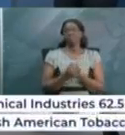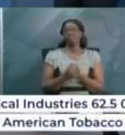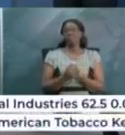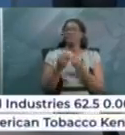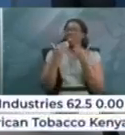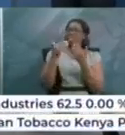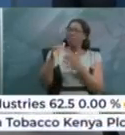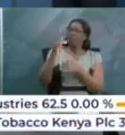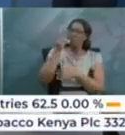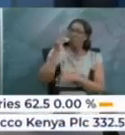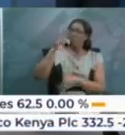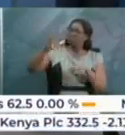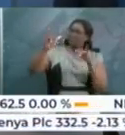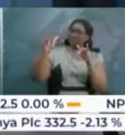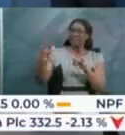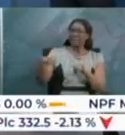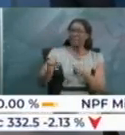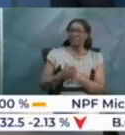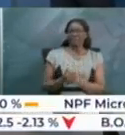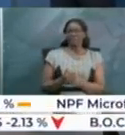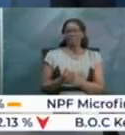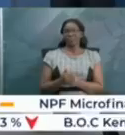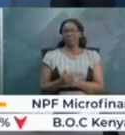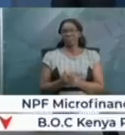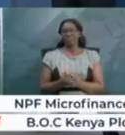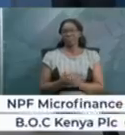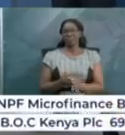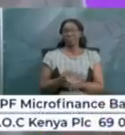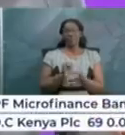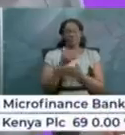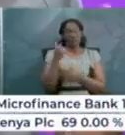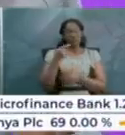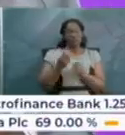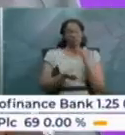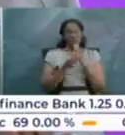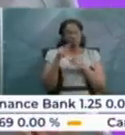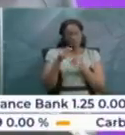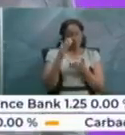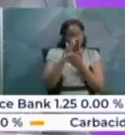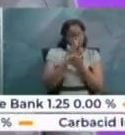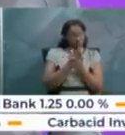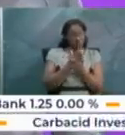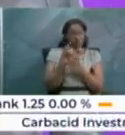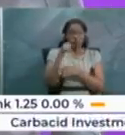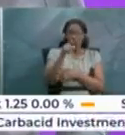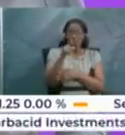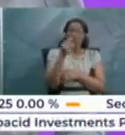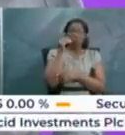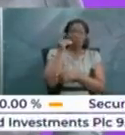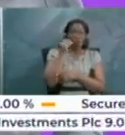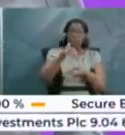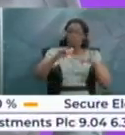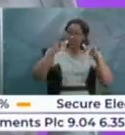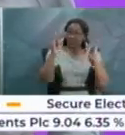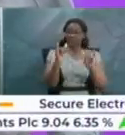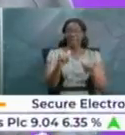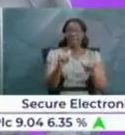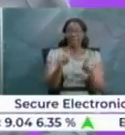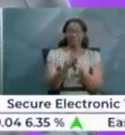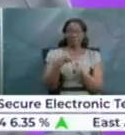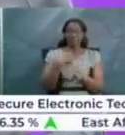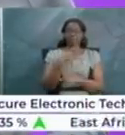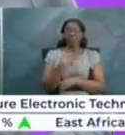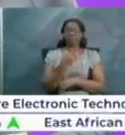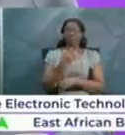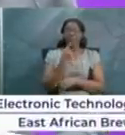you. That's what I wanted to say. Stay at home. Stay at home. That's why we are doing SOKO. That's why we're doing this show for you guys at home. And I also must